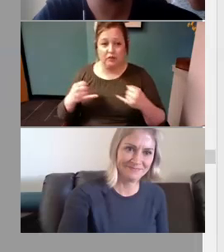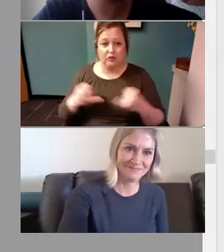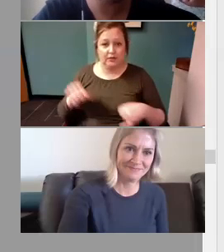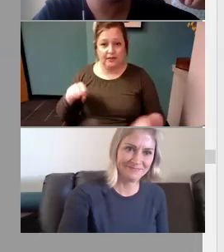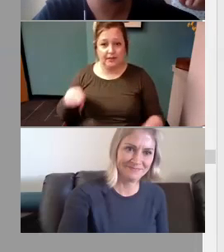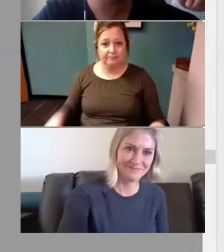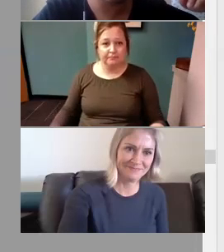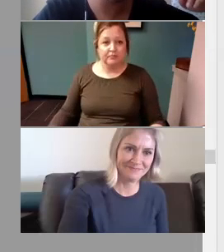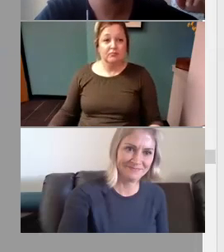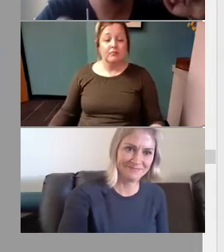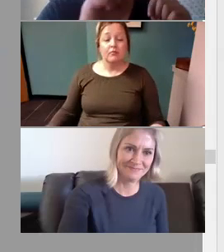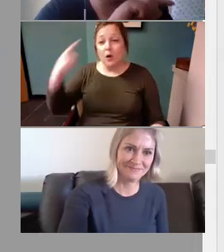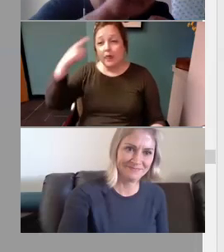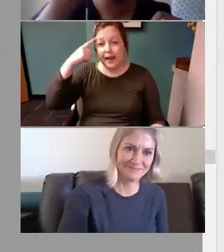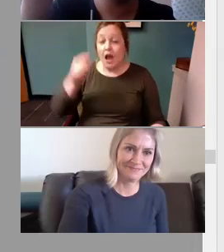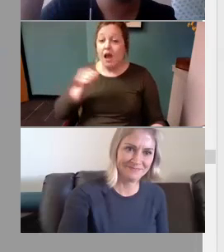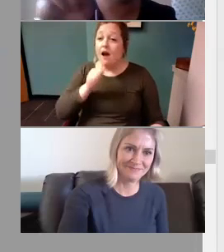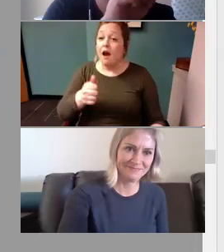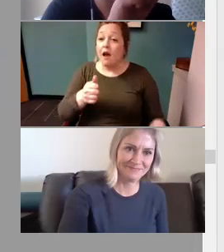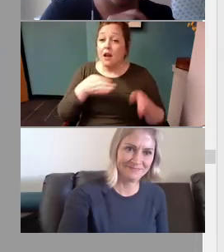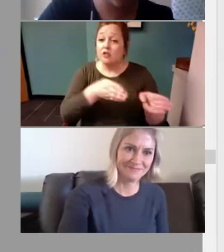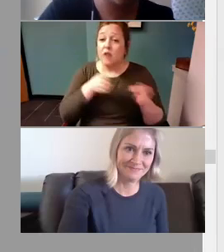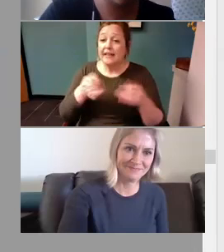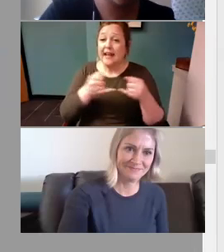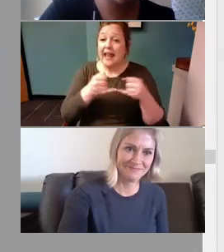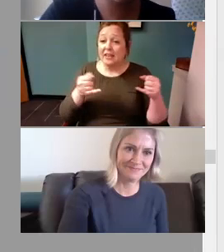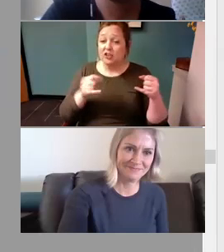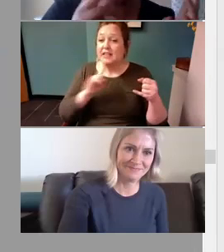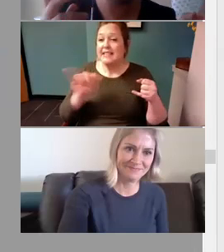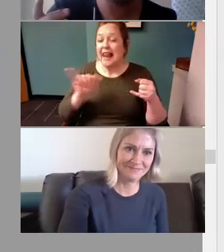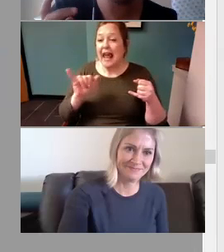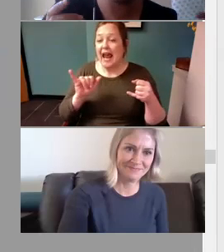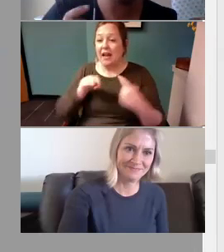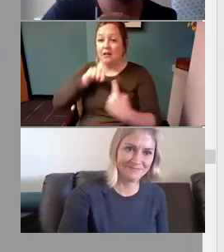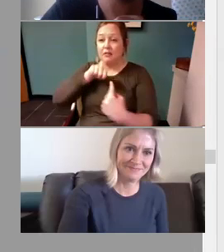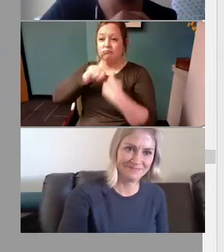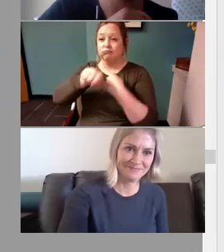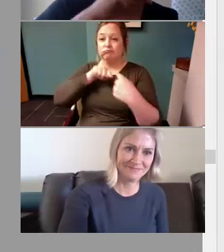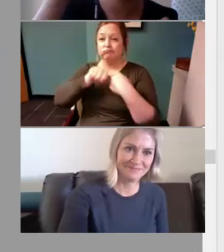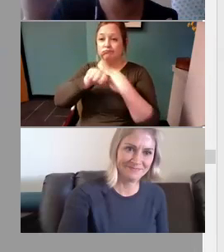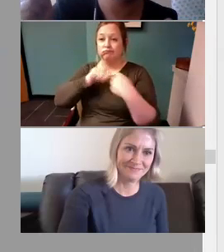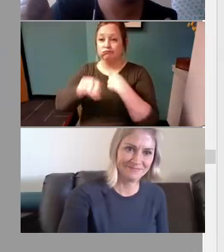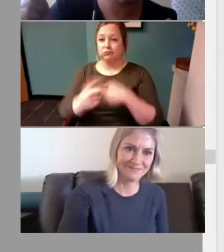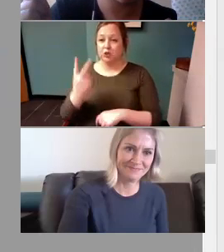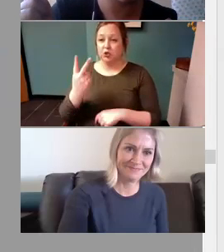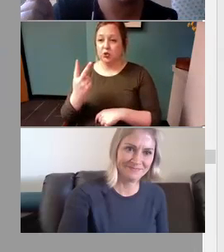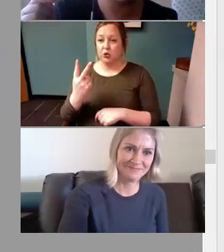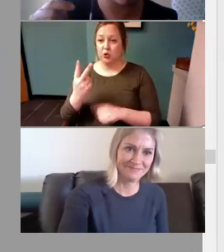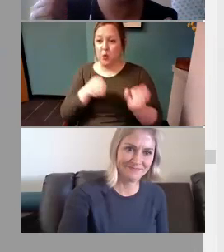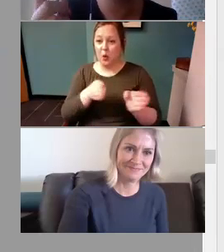think of an undirected edge as a two-way directed edge, right? So either way is fine. We can also have an undirected